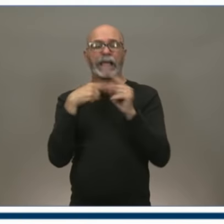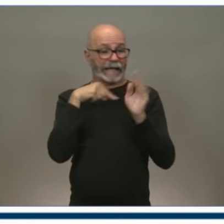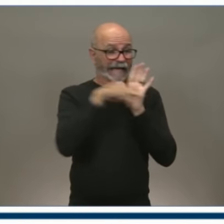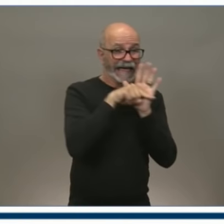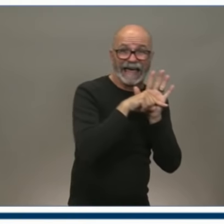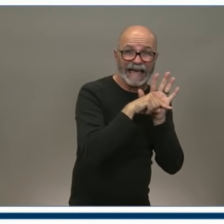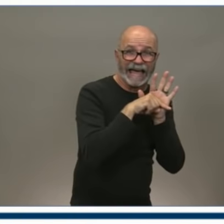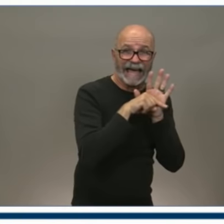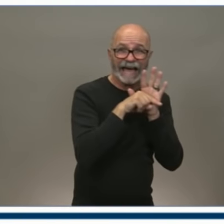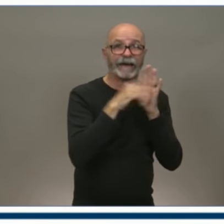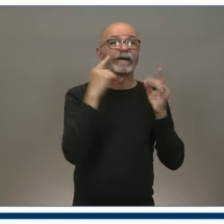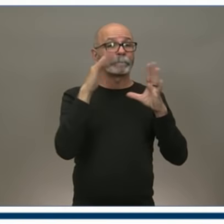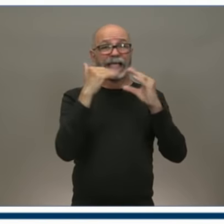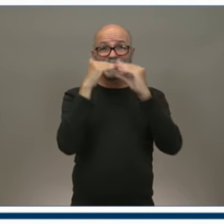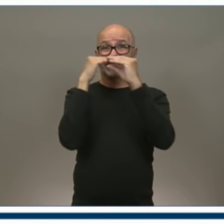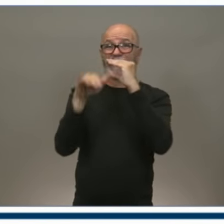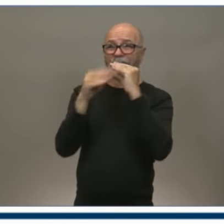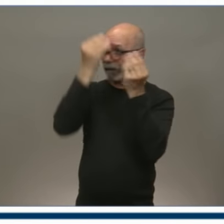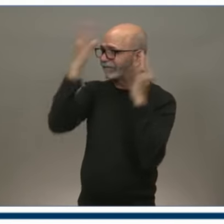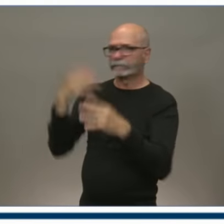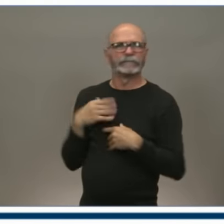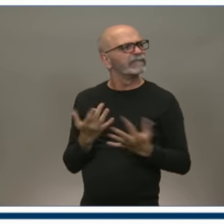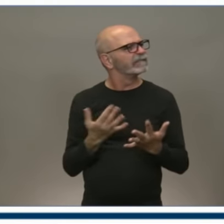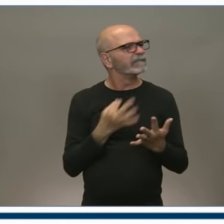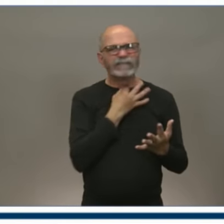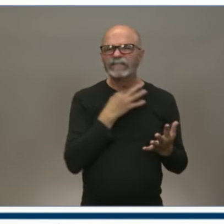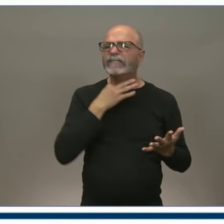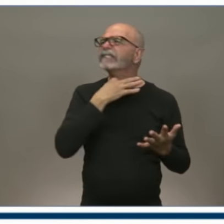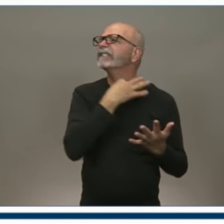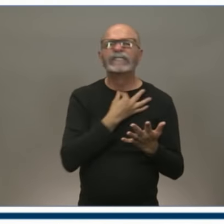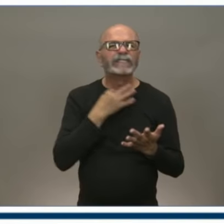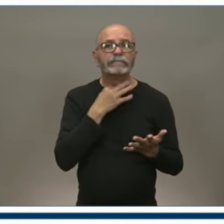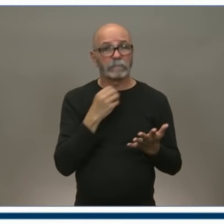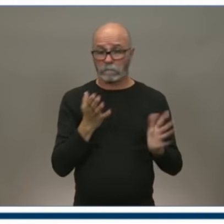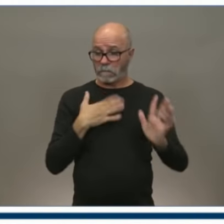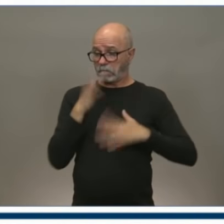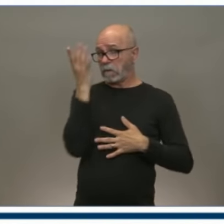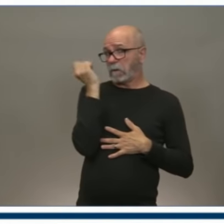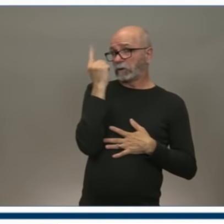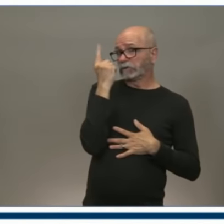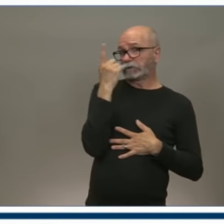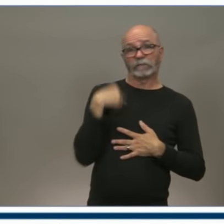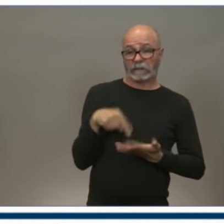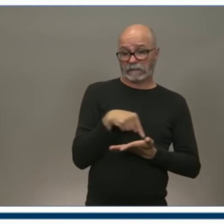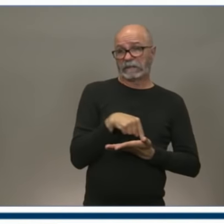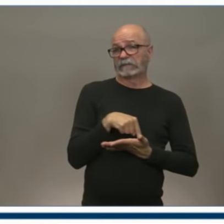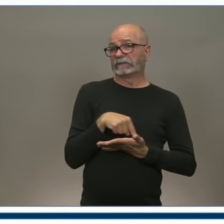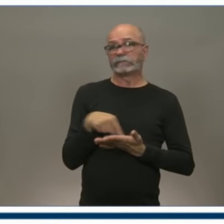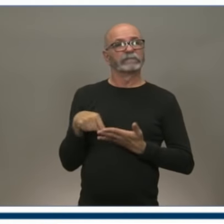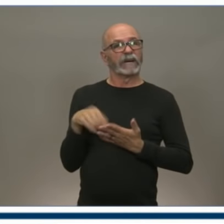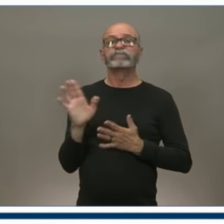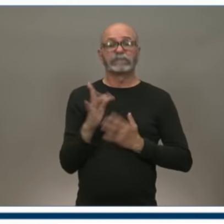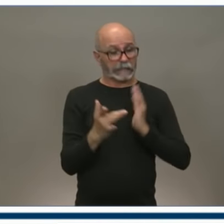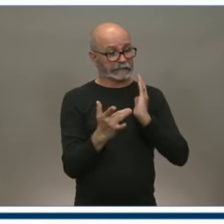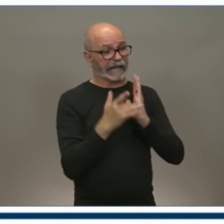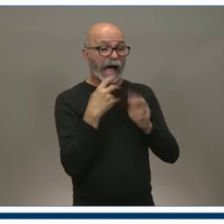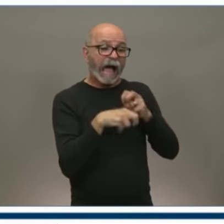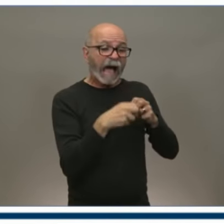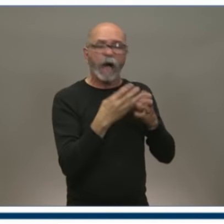email. My understanding earlier this week was that all those issues have been resolved, so we shouldn't be having those delays as we move